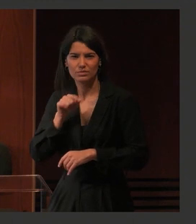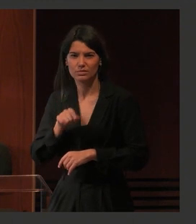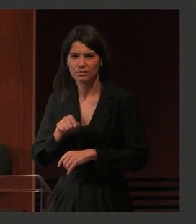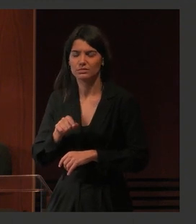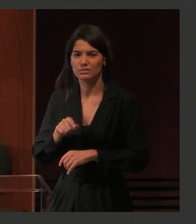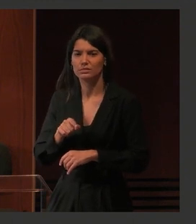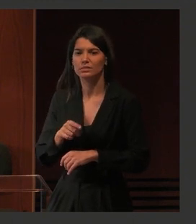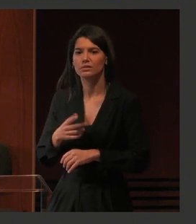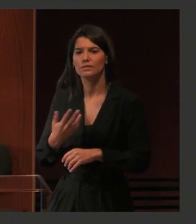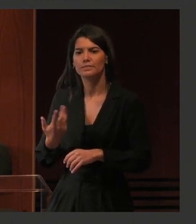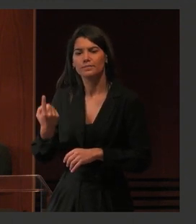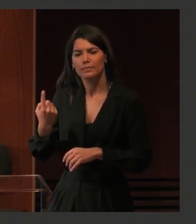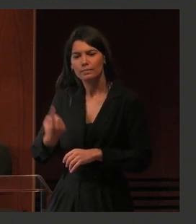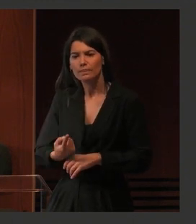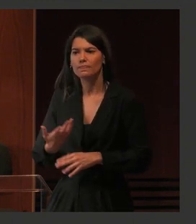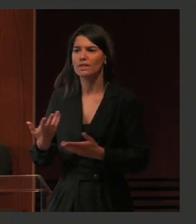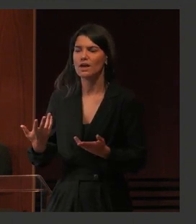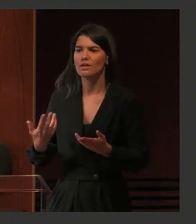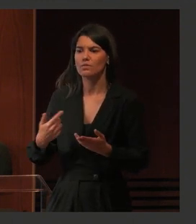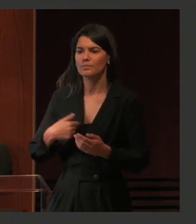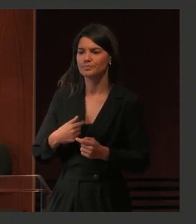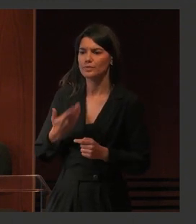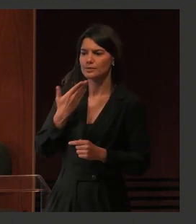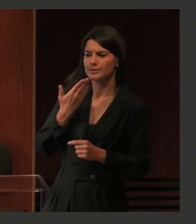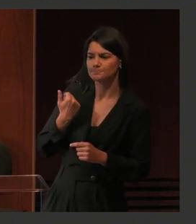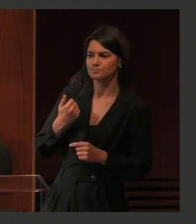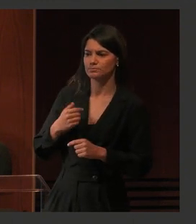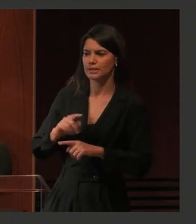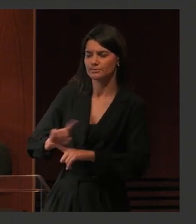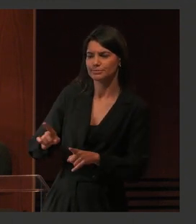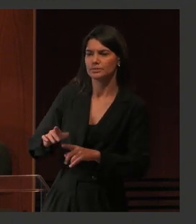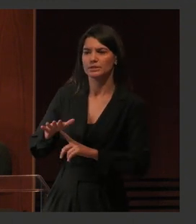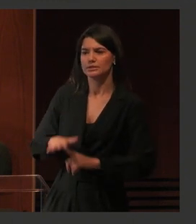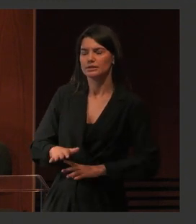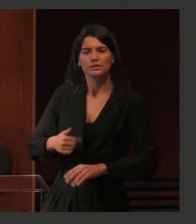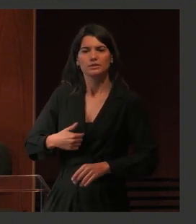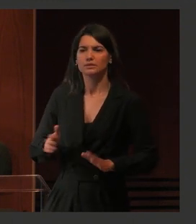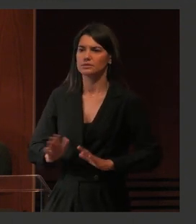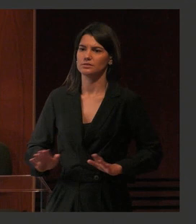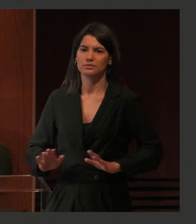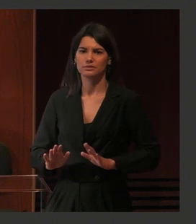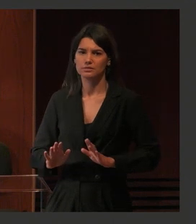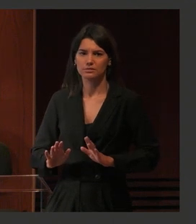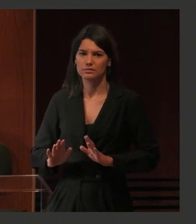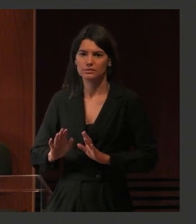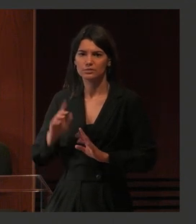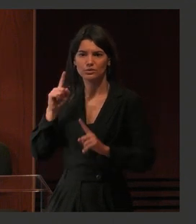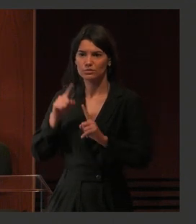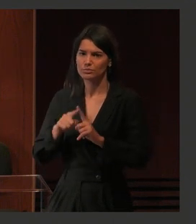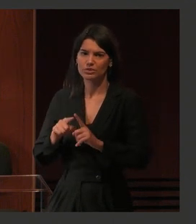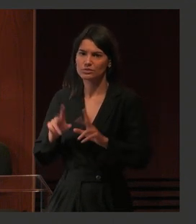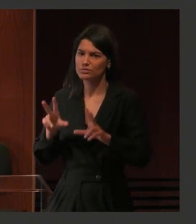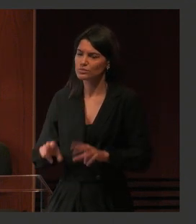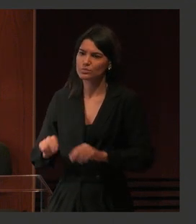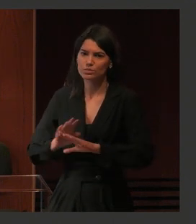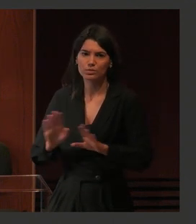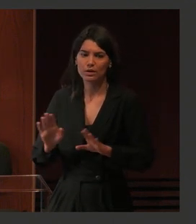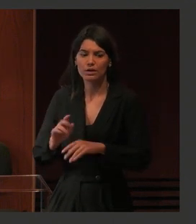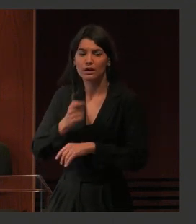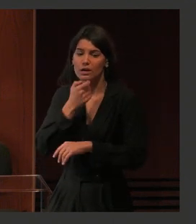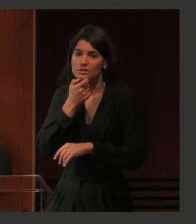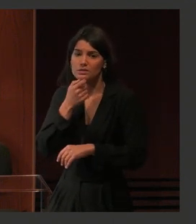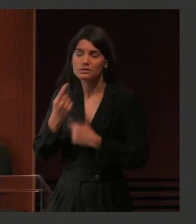oppose censorship for any purpose other than the material which is lawfully against